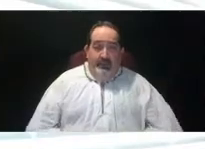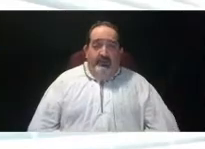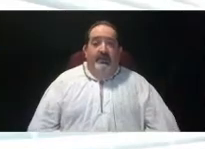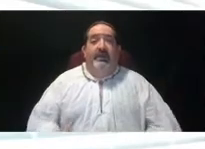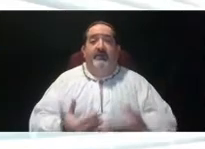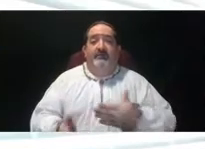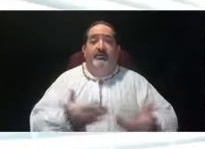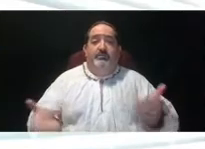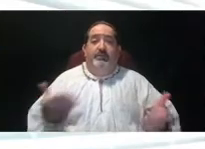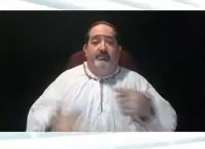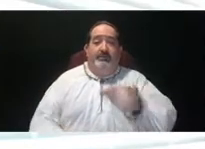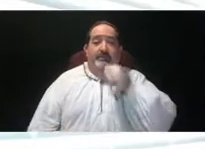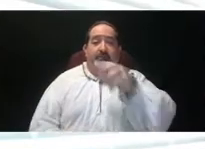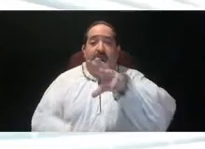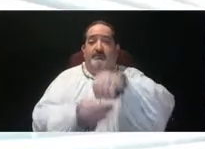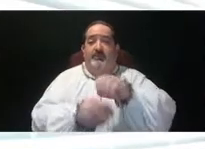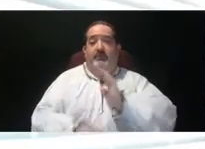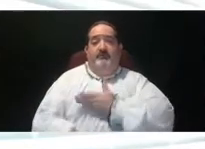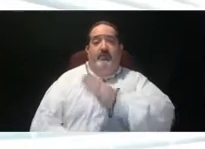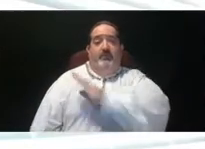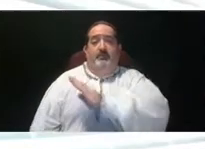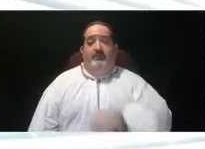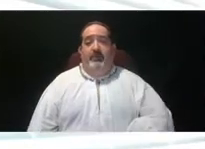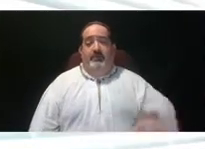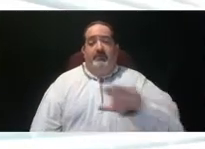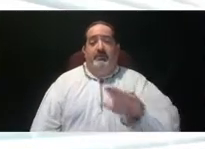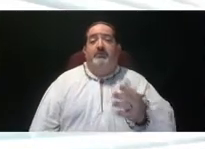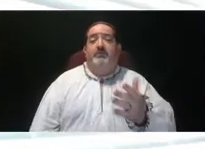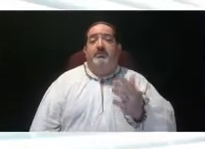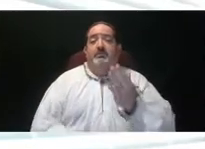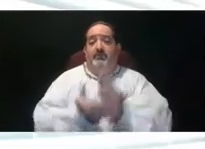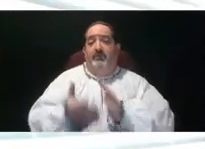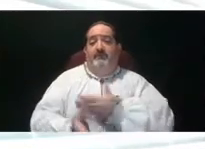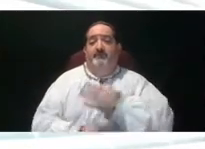may not be a part of our barony, you are still part of our family.